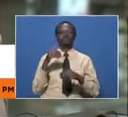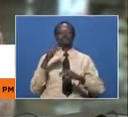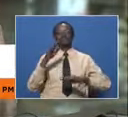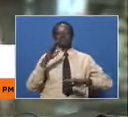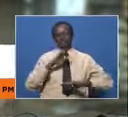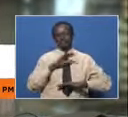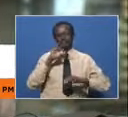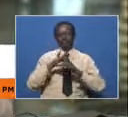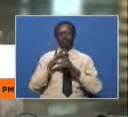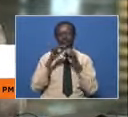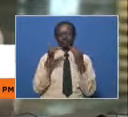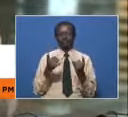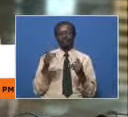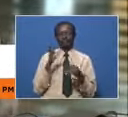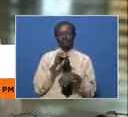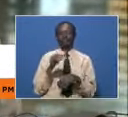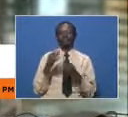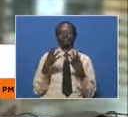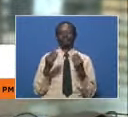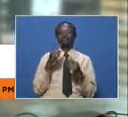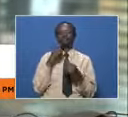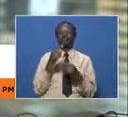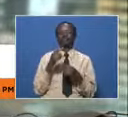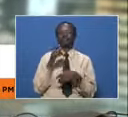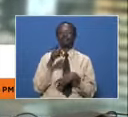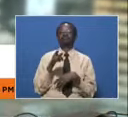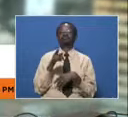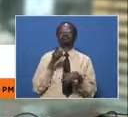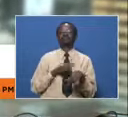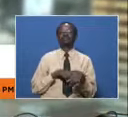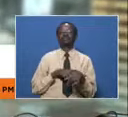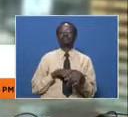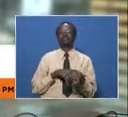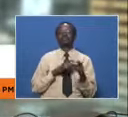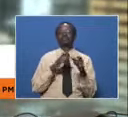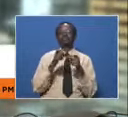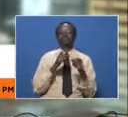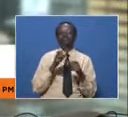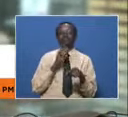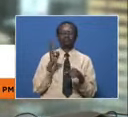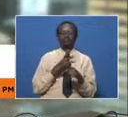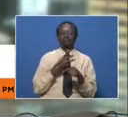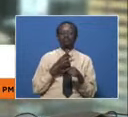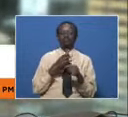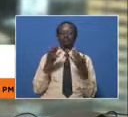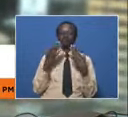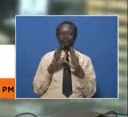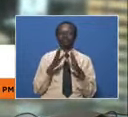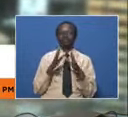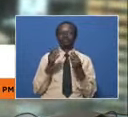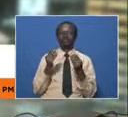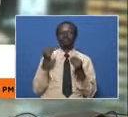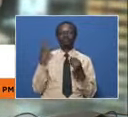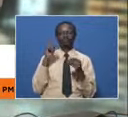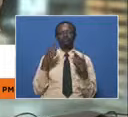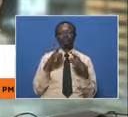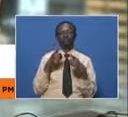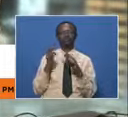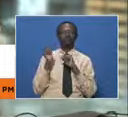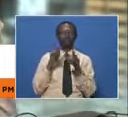then to demonize that and say, that guy comes into power, the rest of us are done. Then it's easy for people to come together fully and to debunk